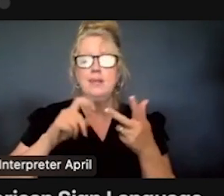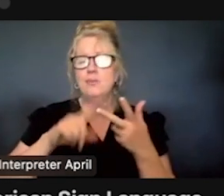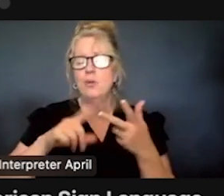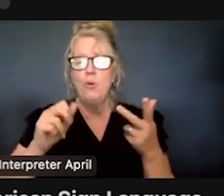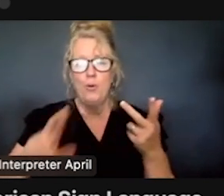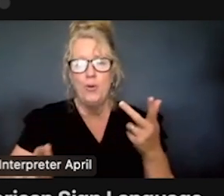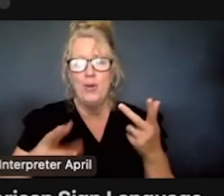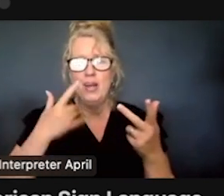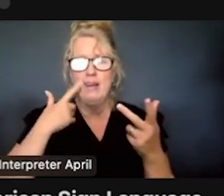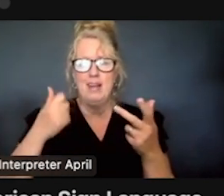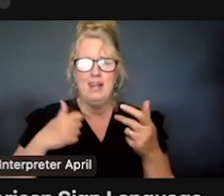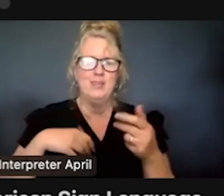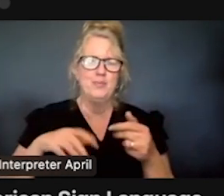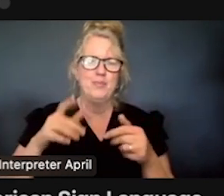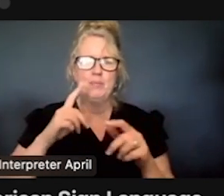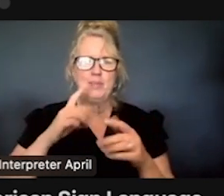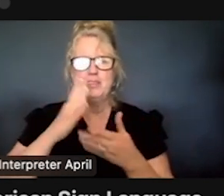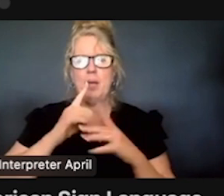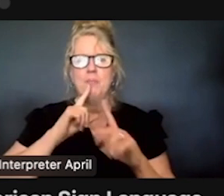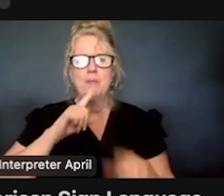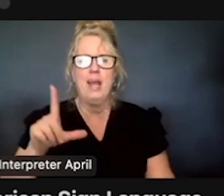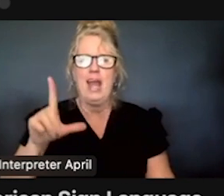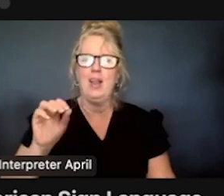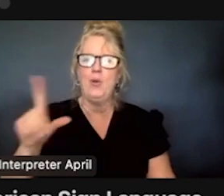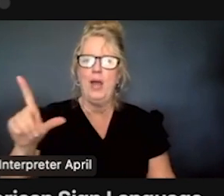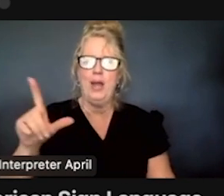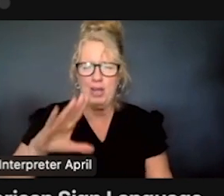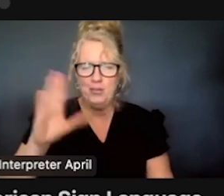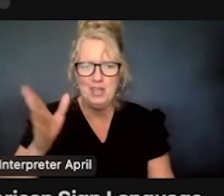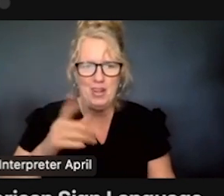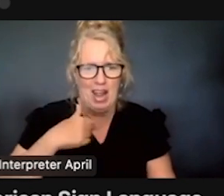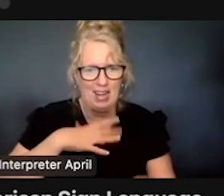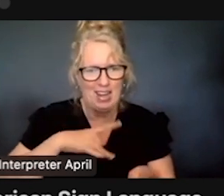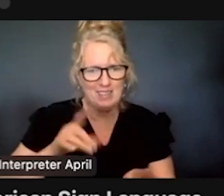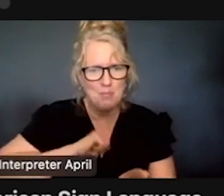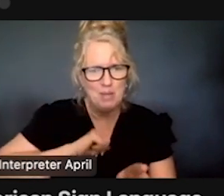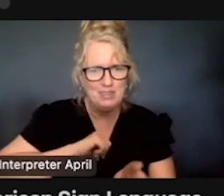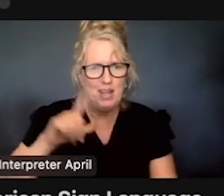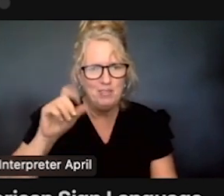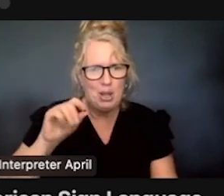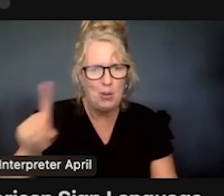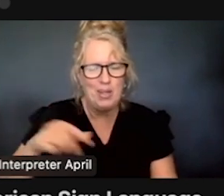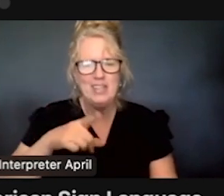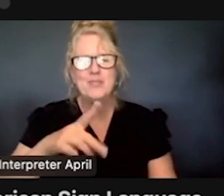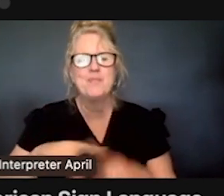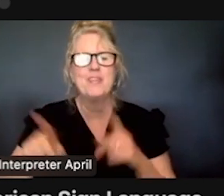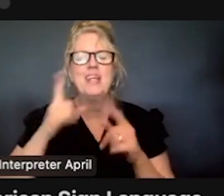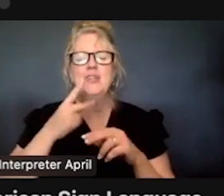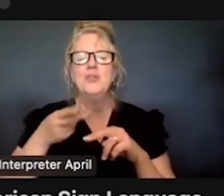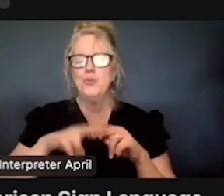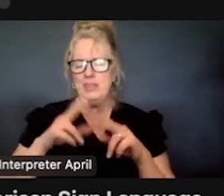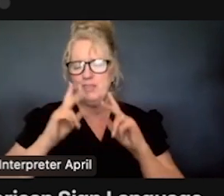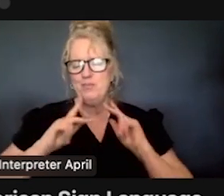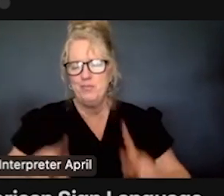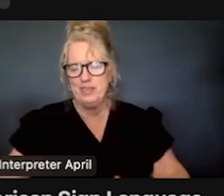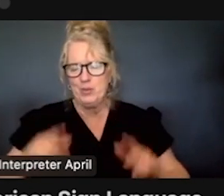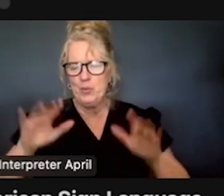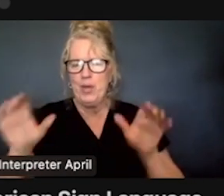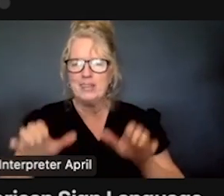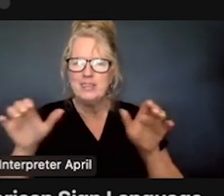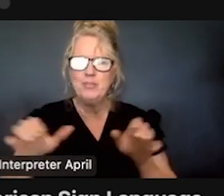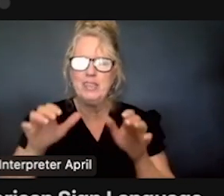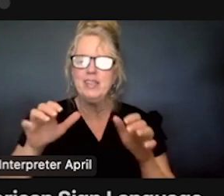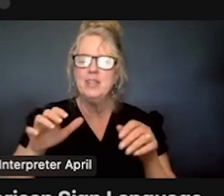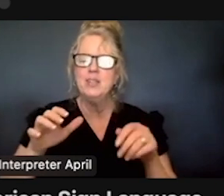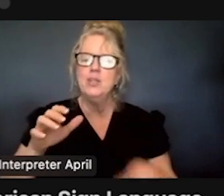stop replying LOL. I'll never stop that myself. But increase physical activity and exercise. But we are